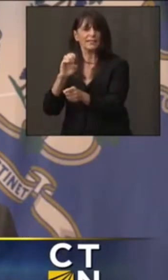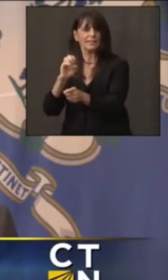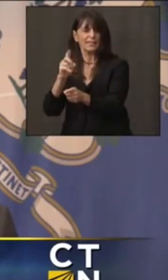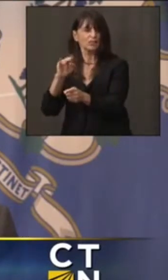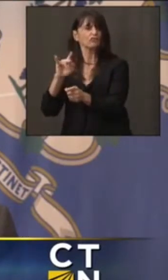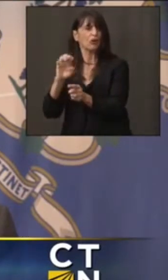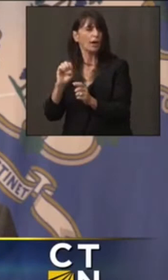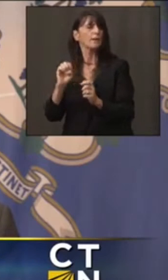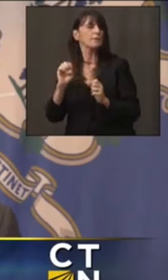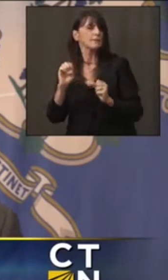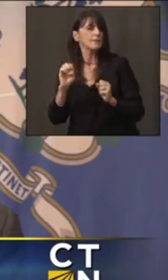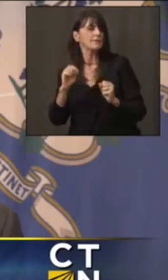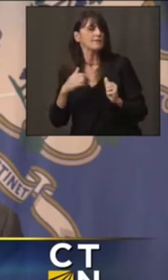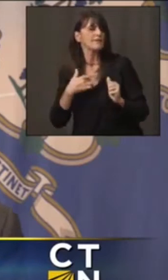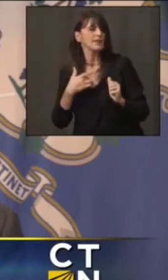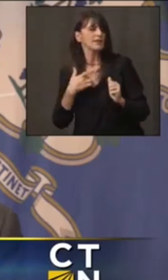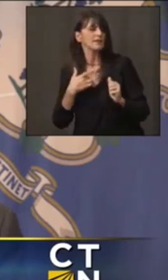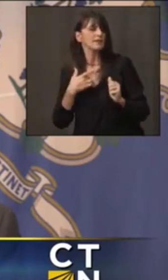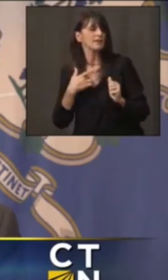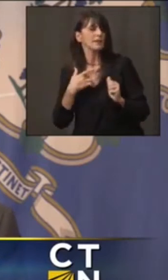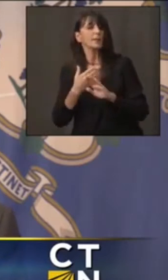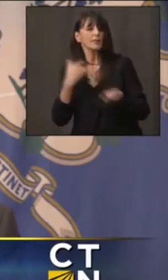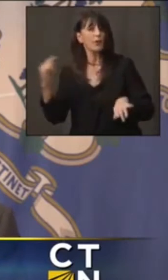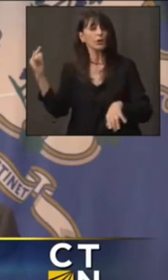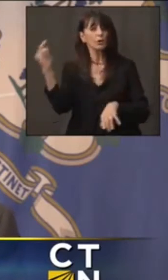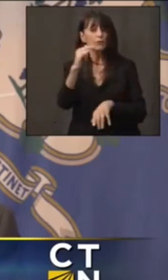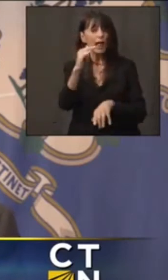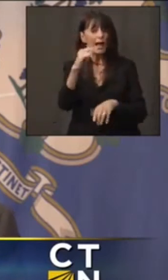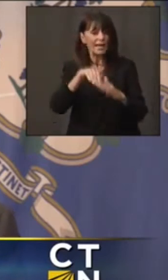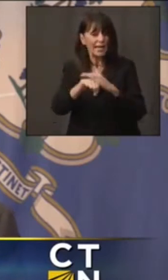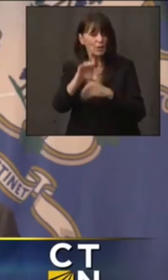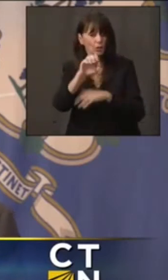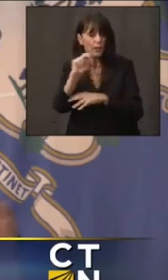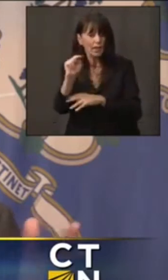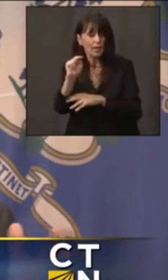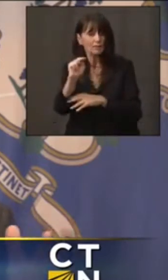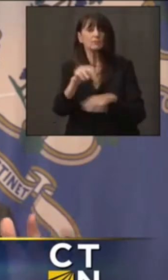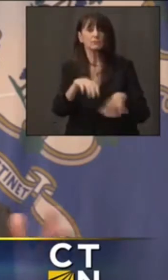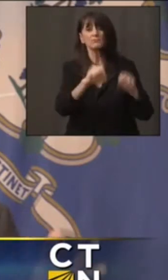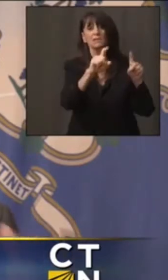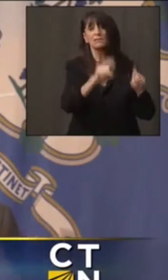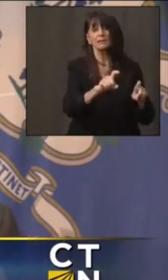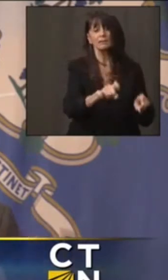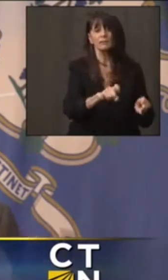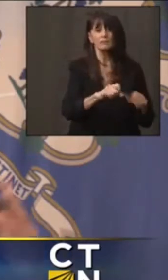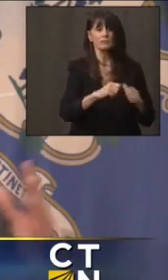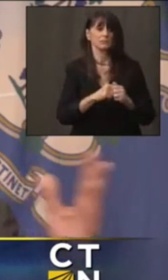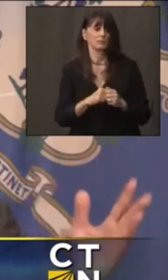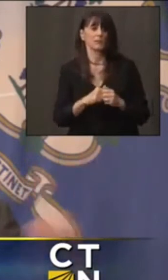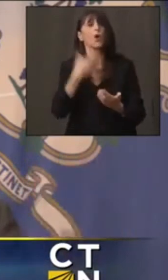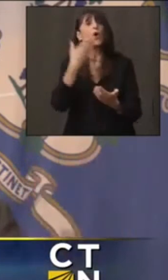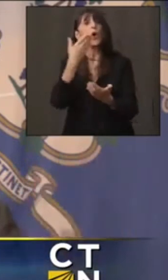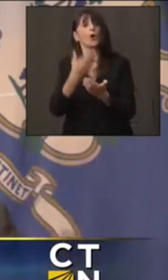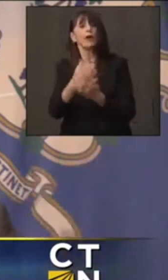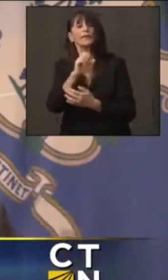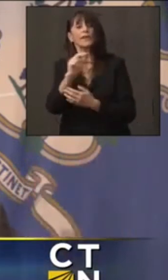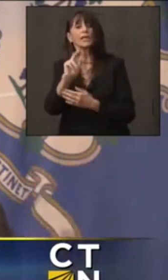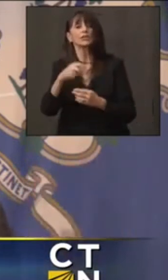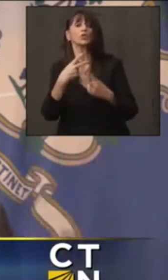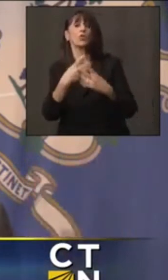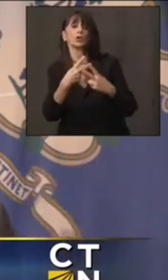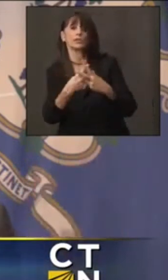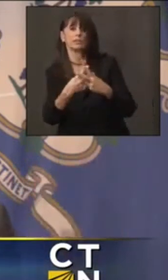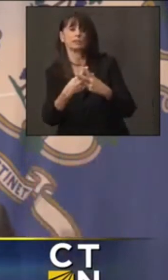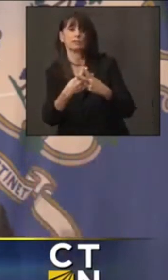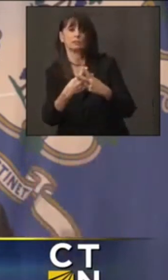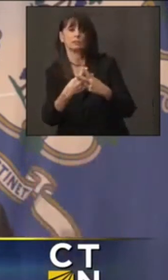just say you get tested before you fly into Connecticut. You don't get you quarantine when you come here. I think maybe we start treating